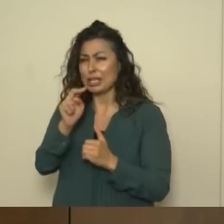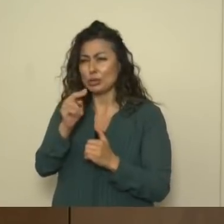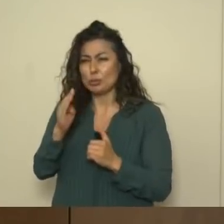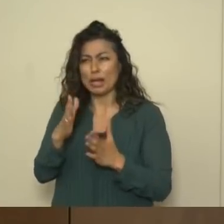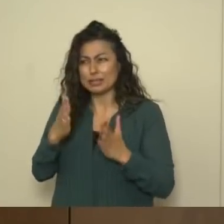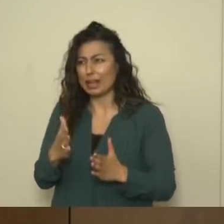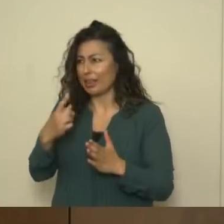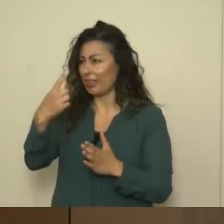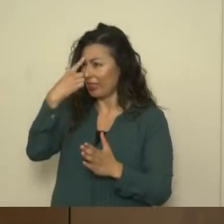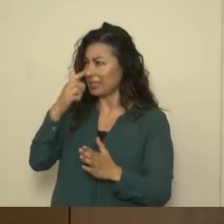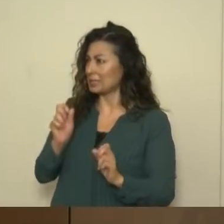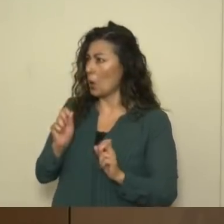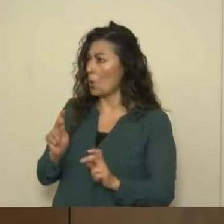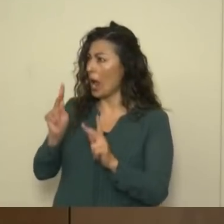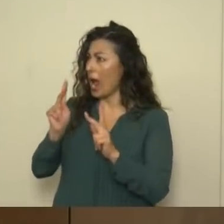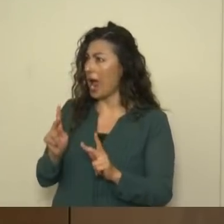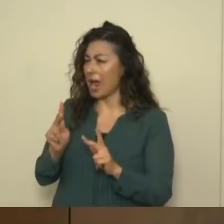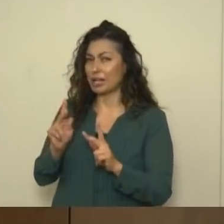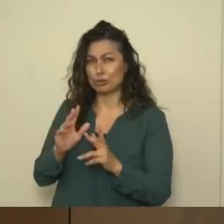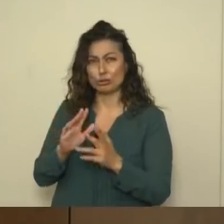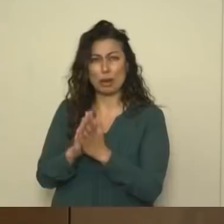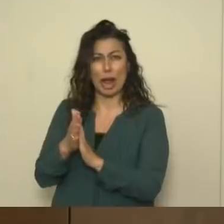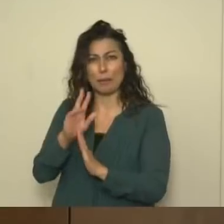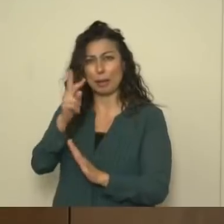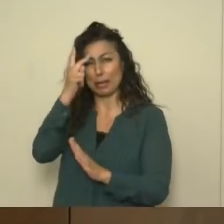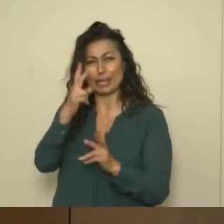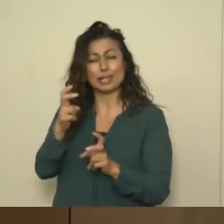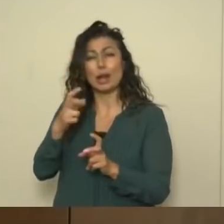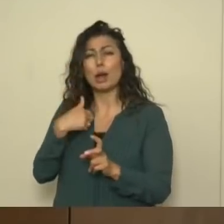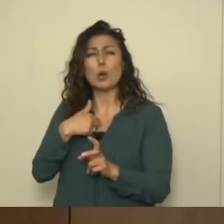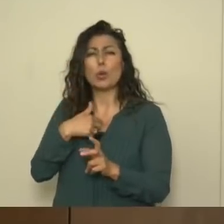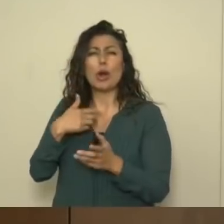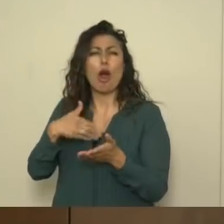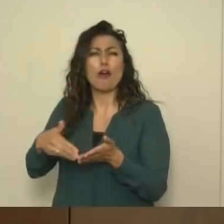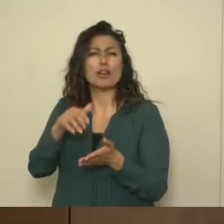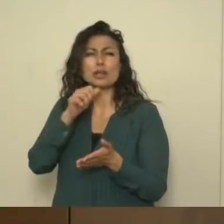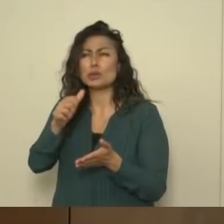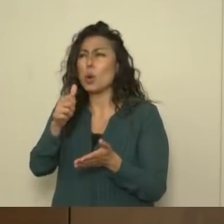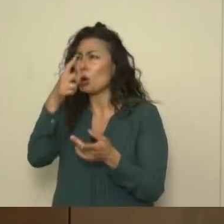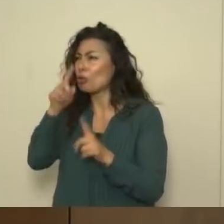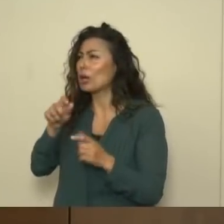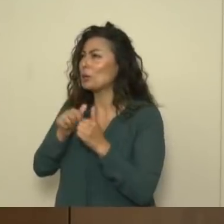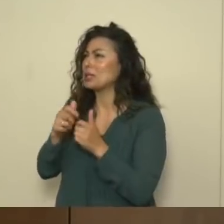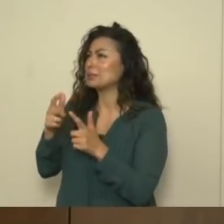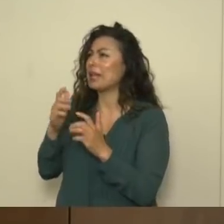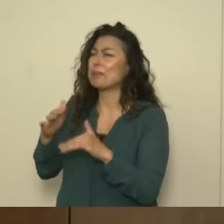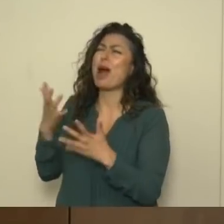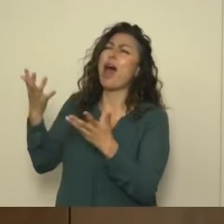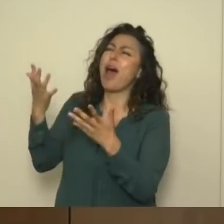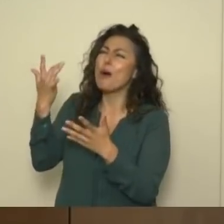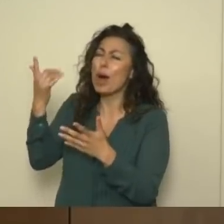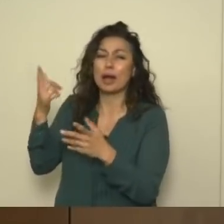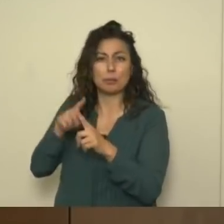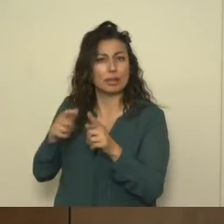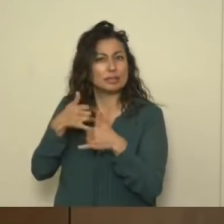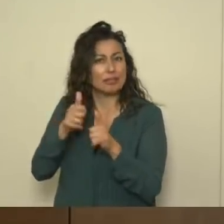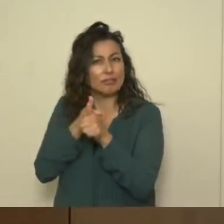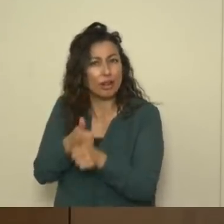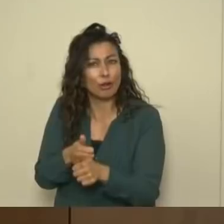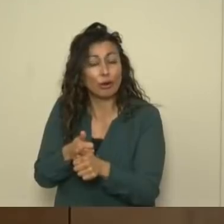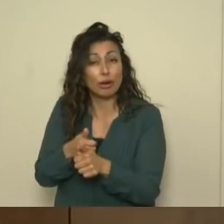thinks that's okay. You know, many of us don't agree with the speed limits, but we follow them, and if we don't follow them and we get